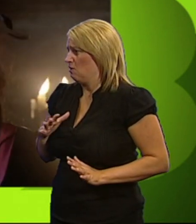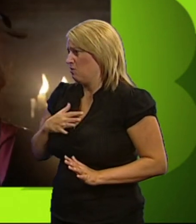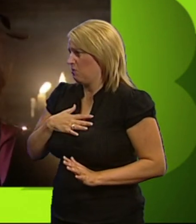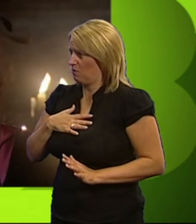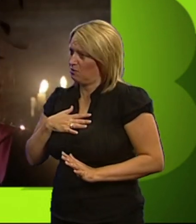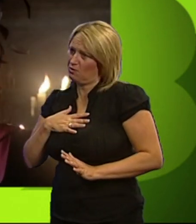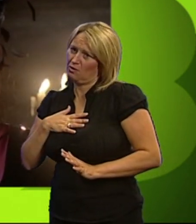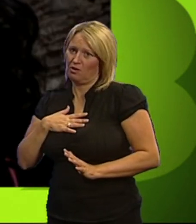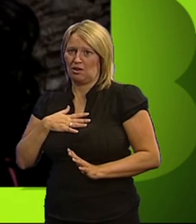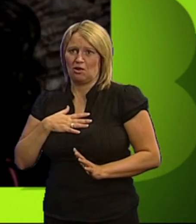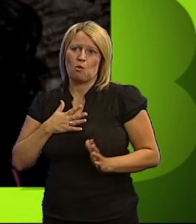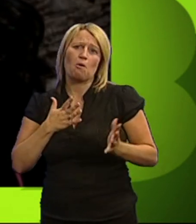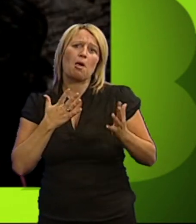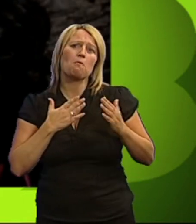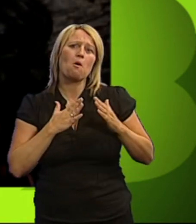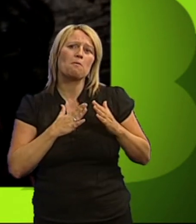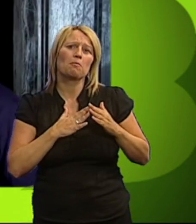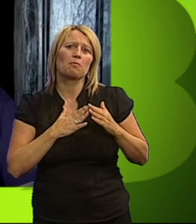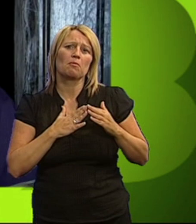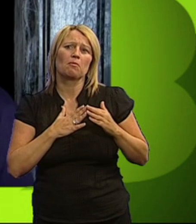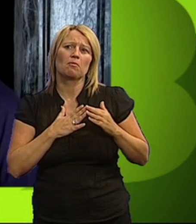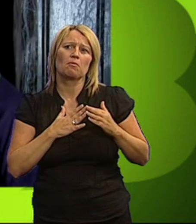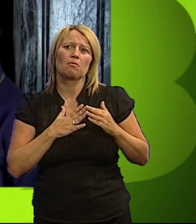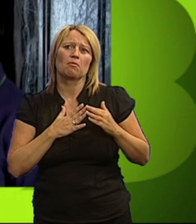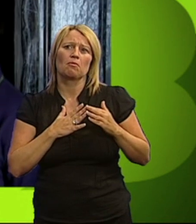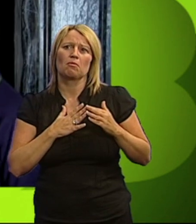Bun Bun. Welcome home.